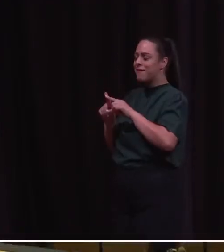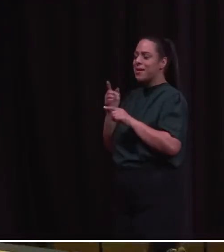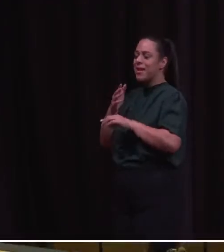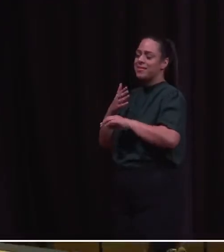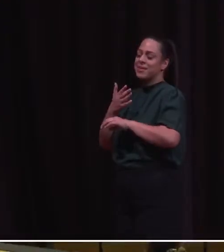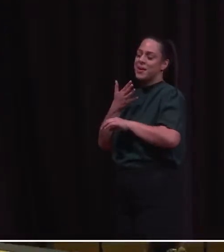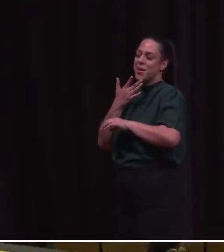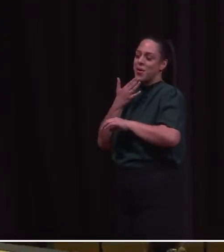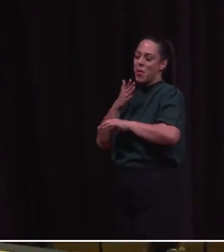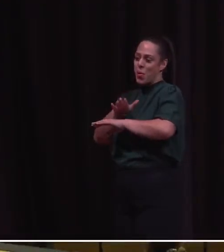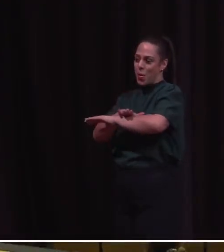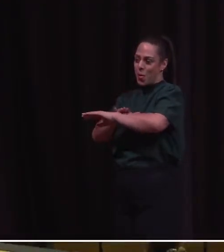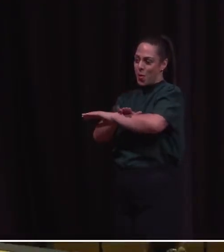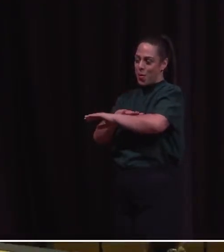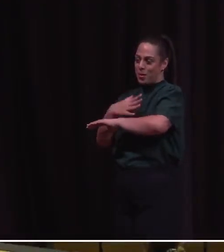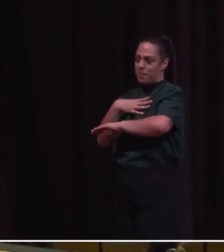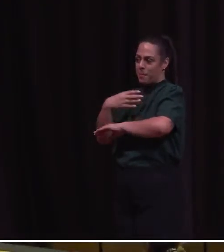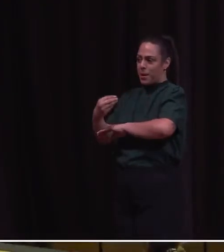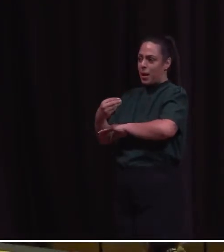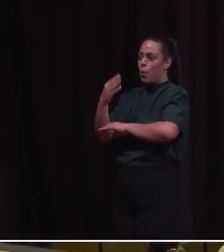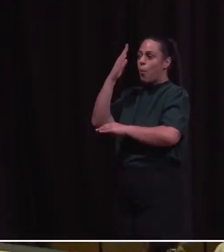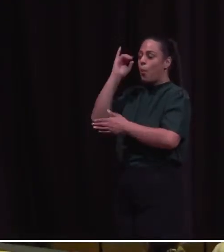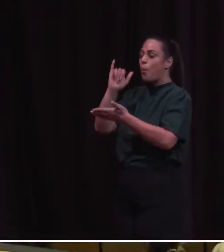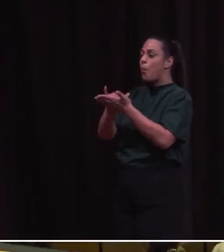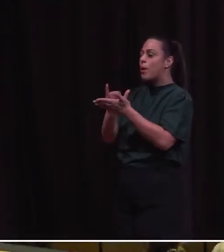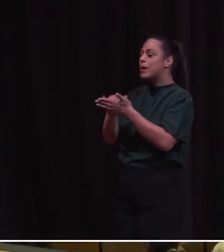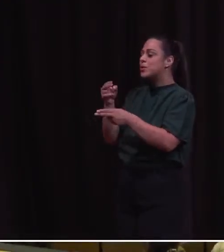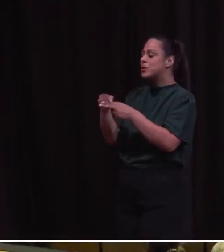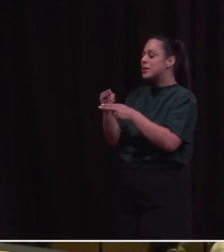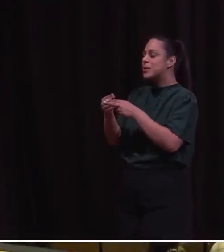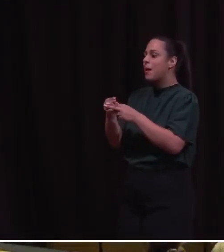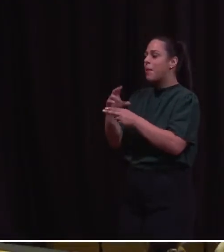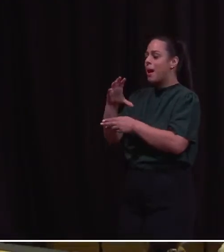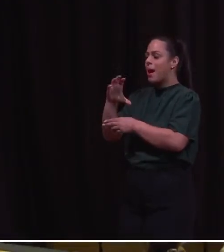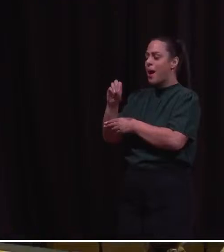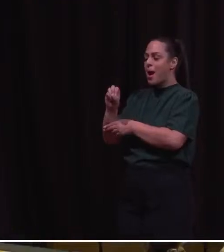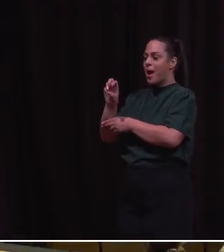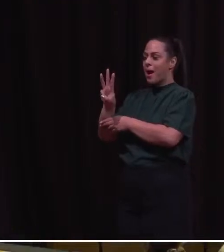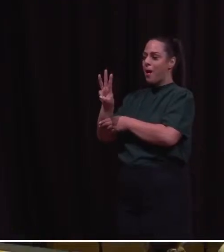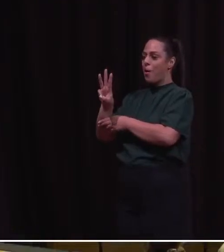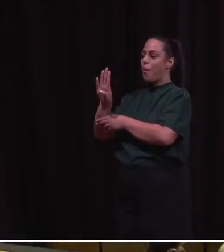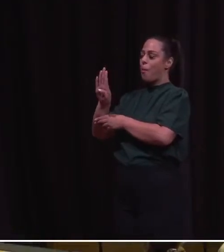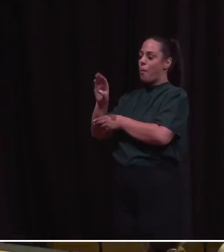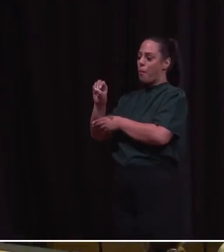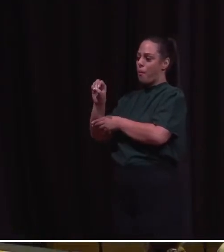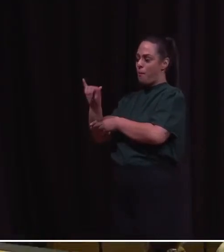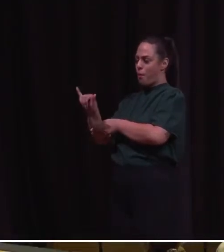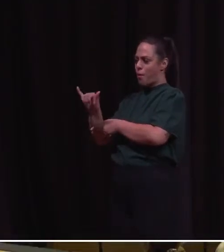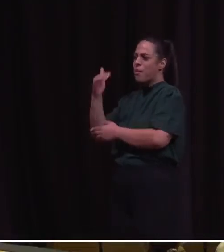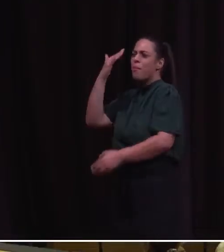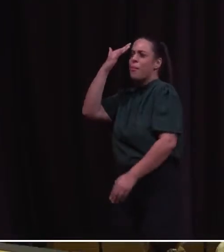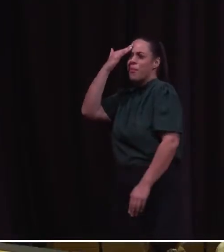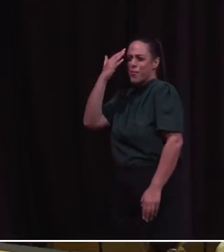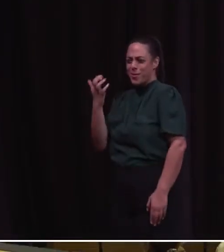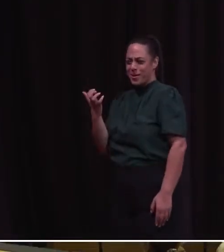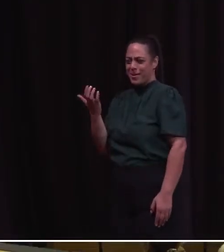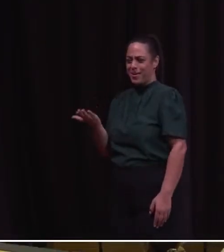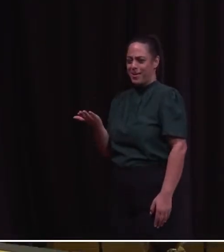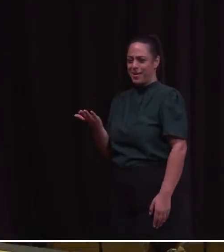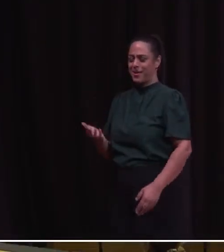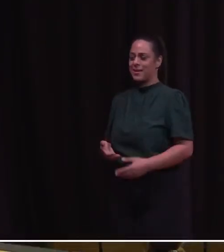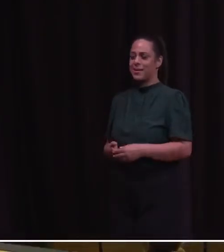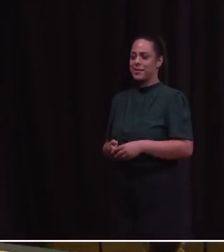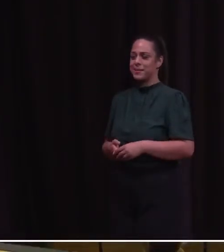boys. We all said cowboy. calls grown white men